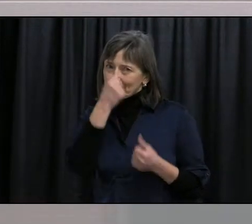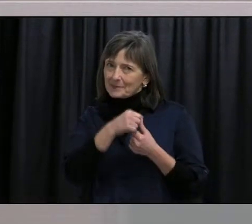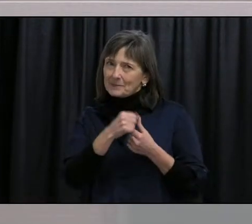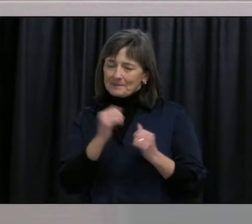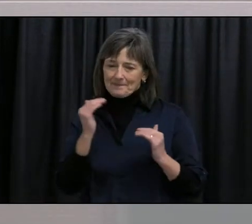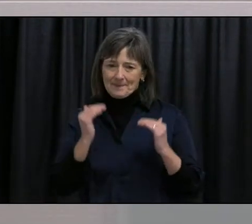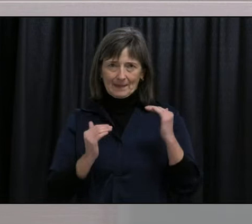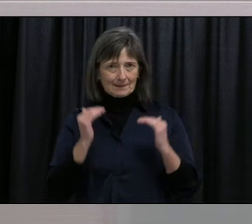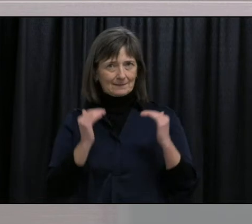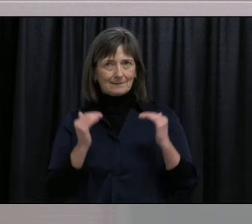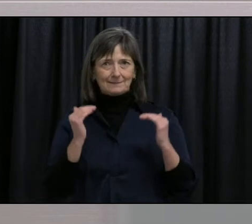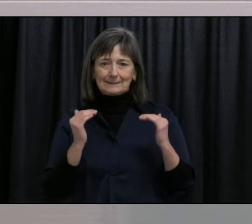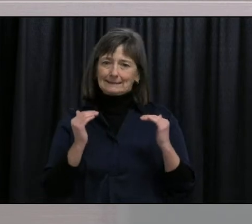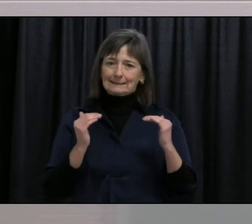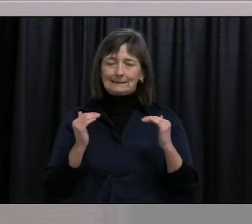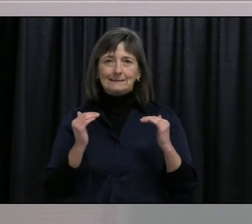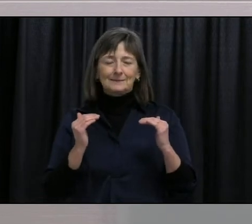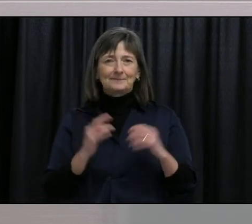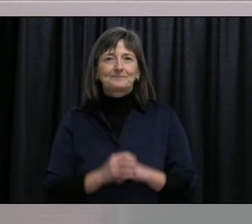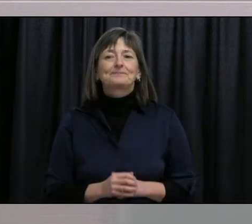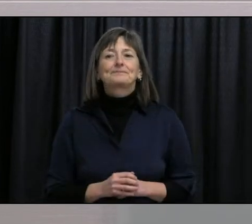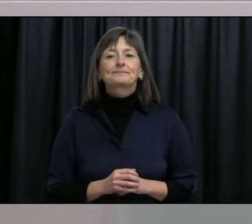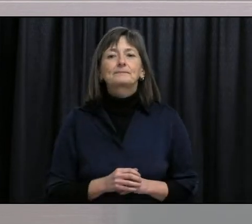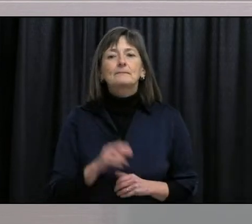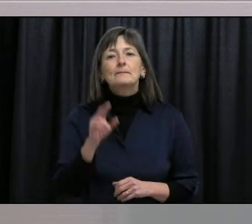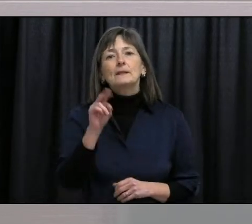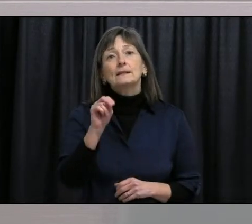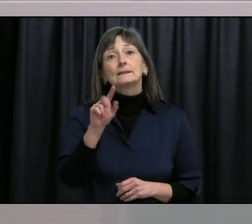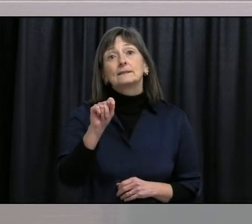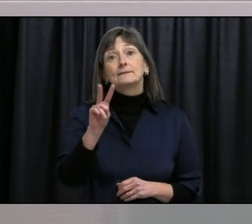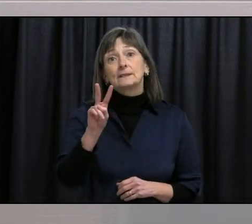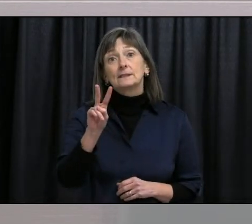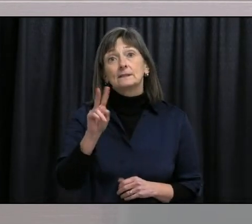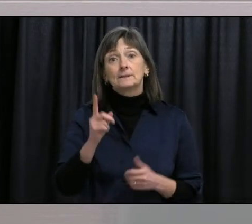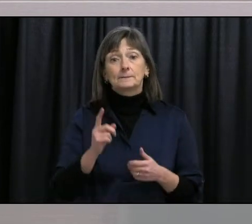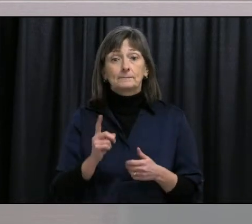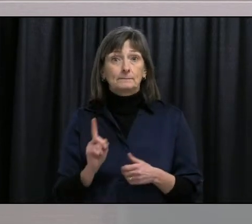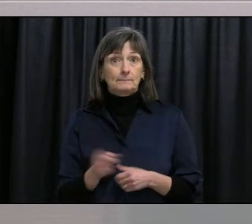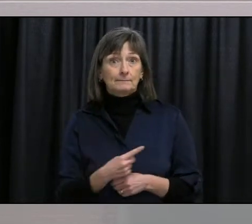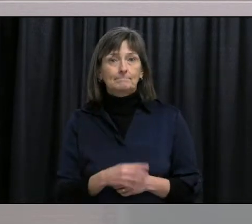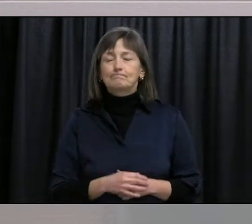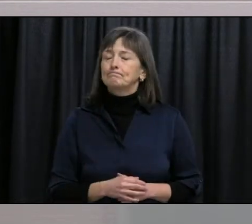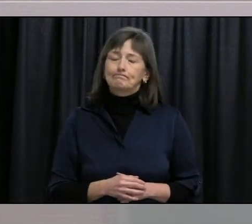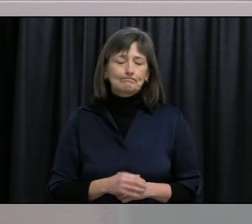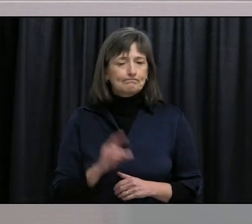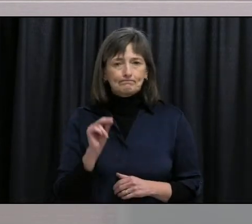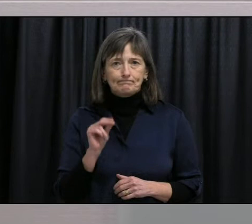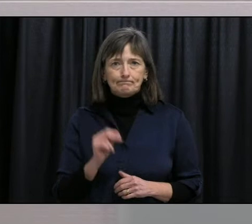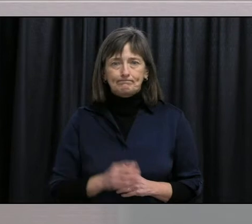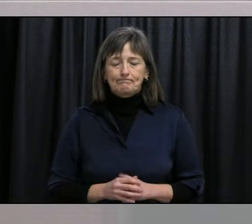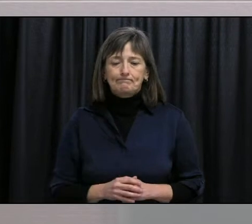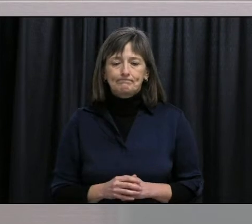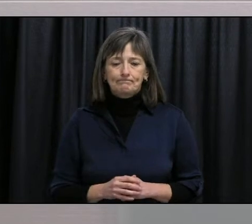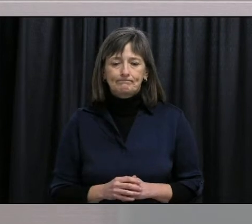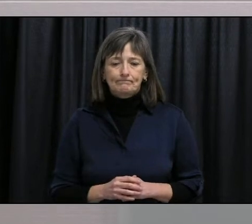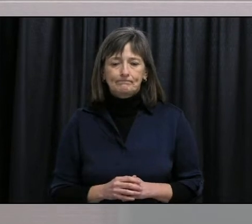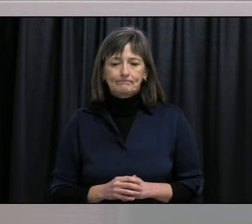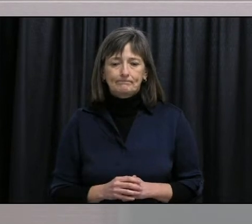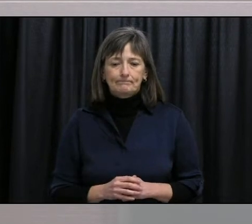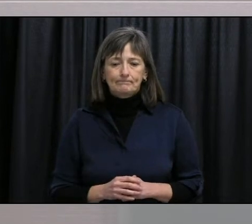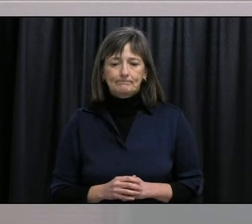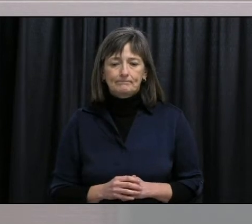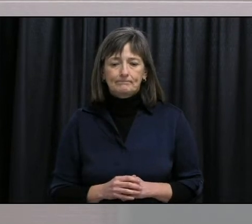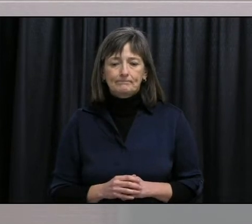Thanks. Jody Cook with NTV, do you have a final question? None from me, thank you. Thanks,